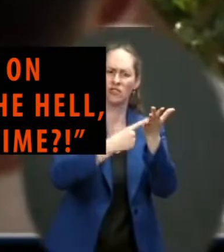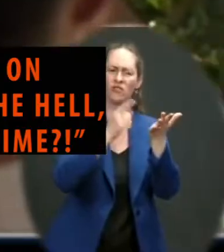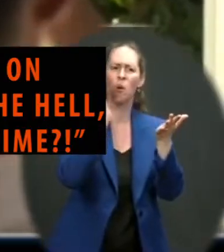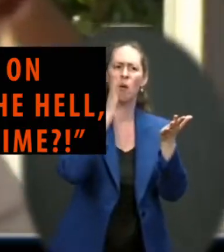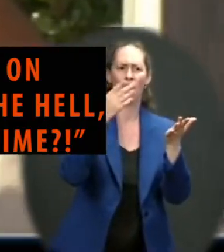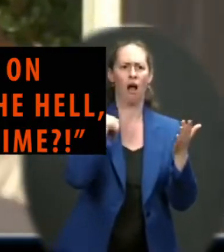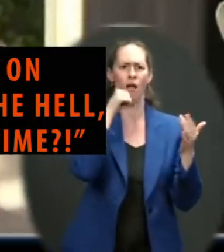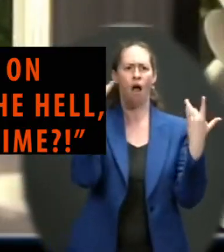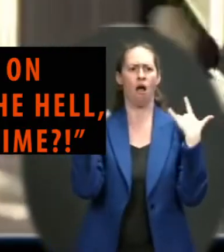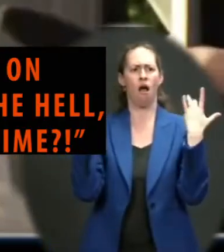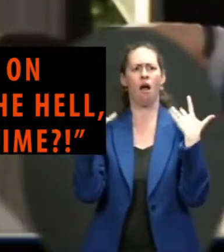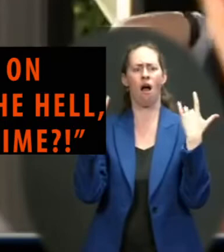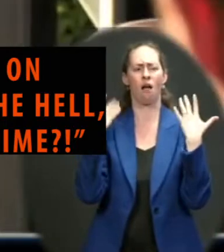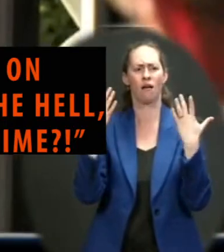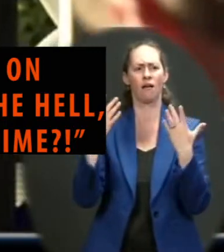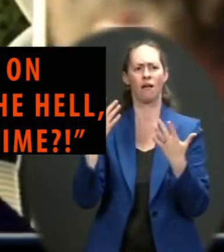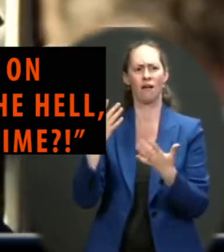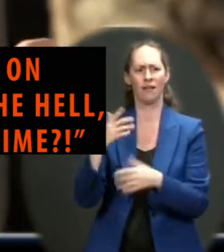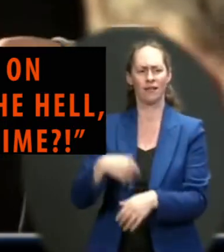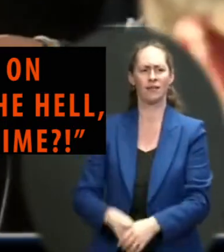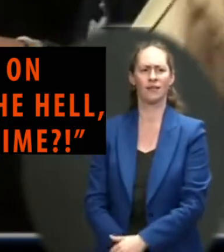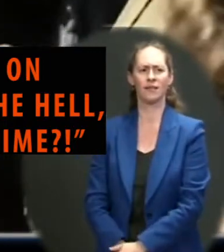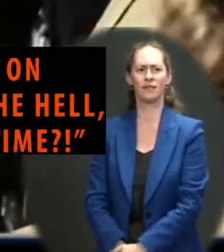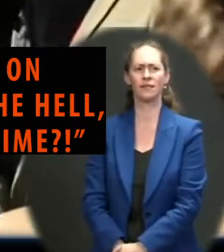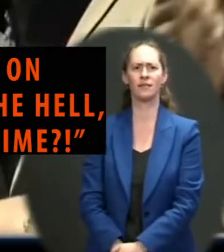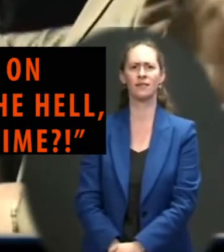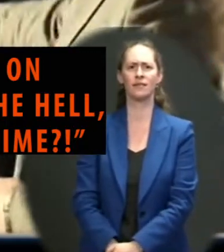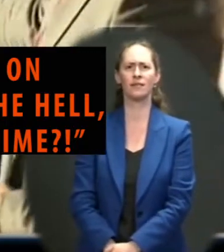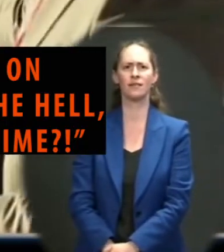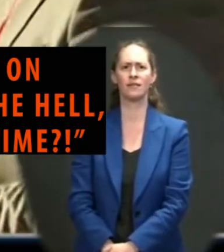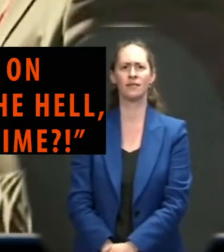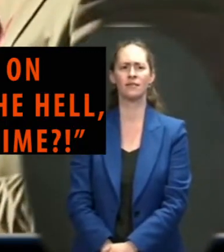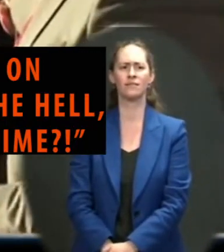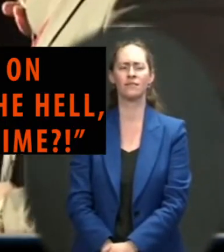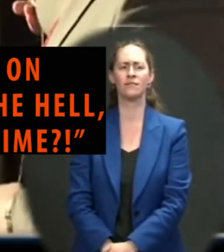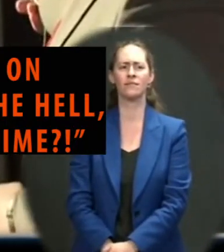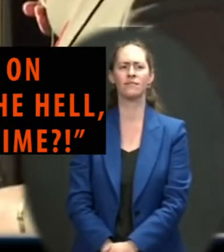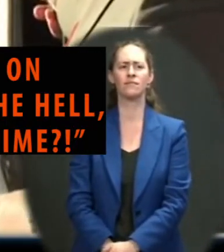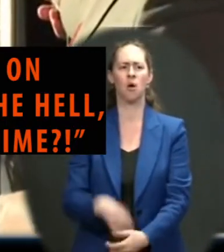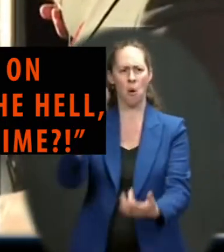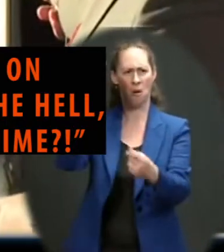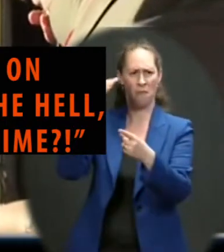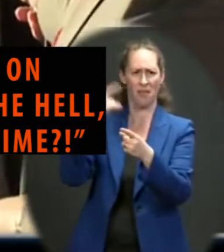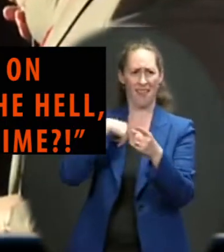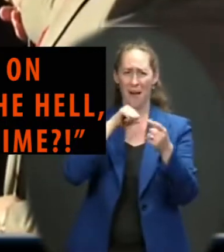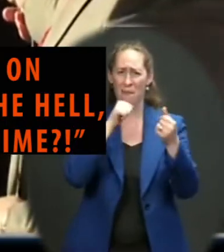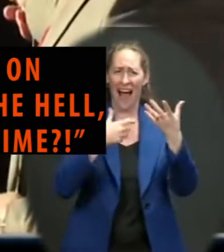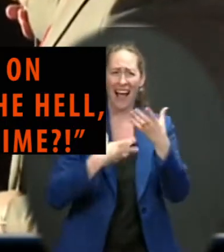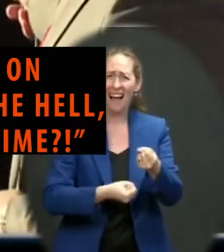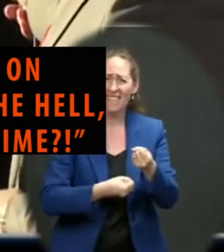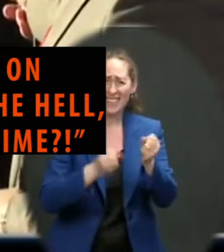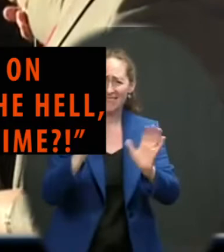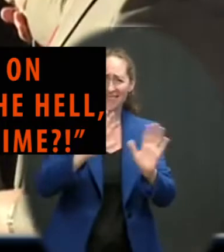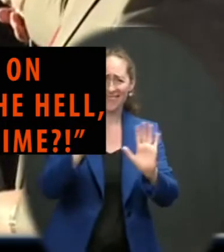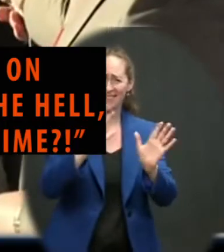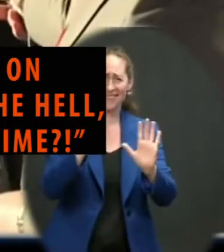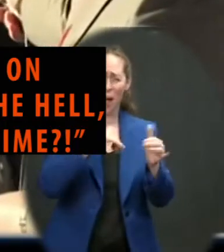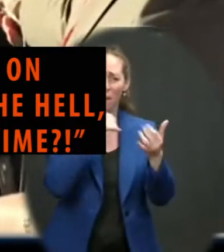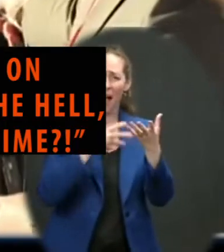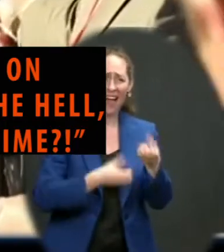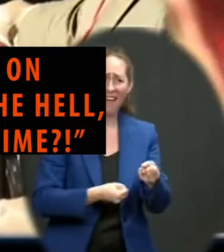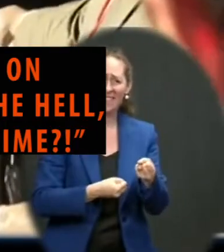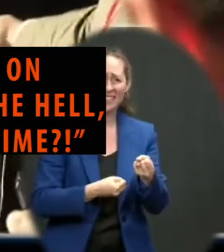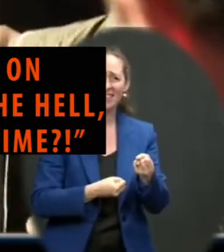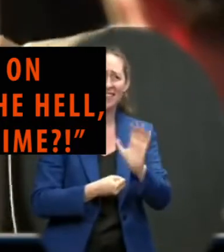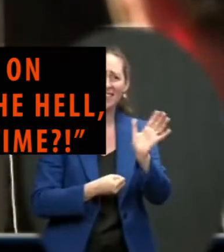gone. Why are you so confident he'll change his behavior, Mr. President? Yeah, I'm not confident he'll change his behavior. What do you do all the time? So, when did I